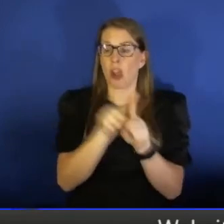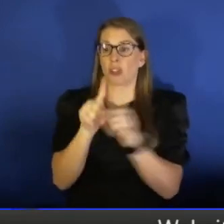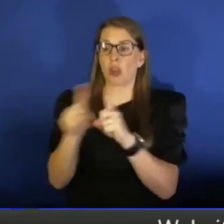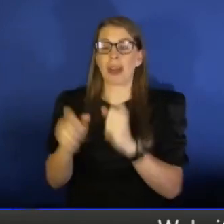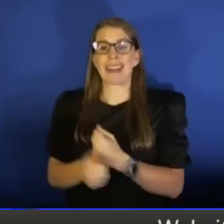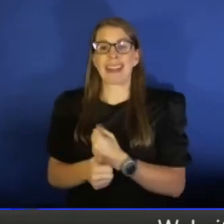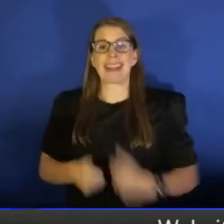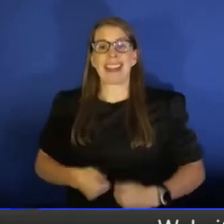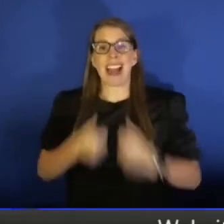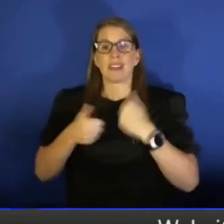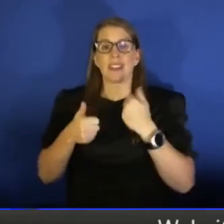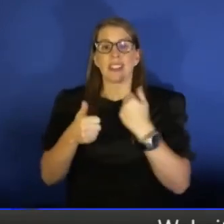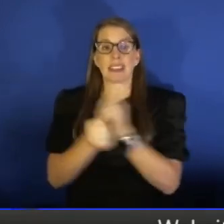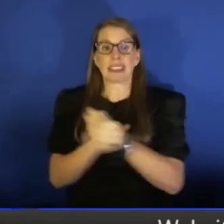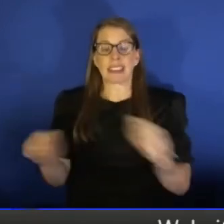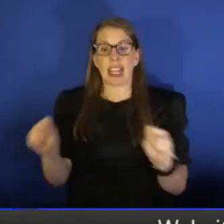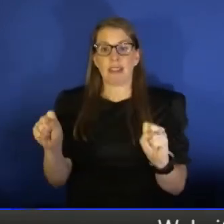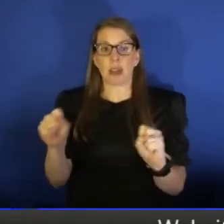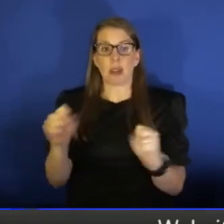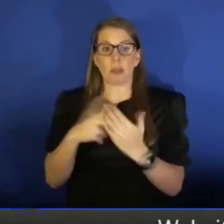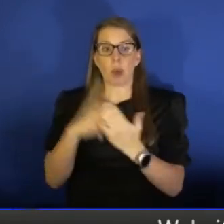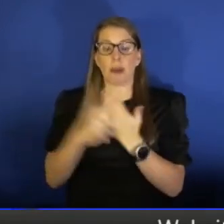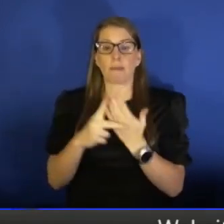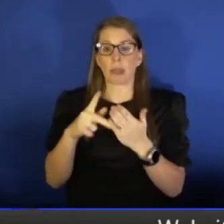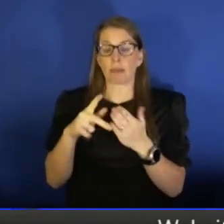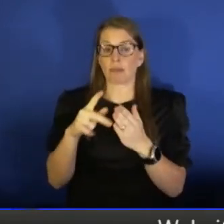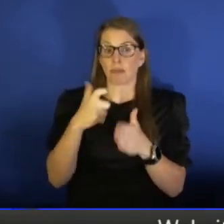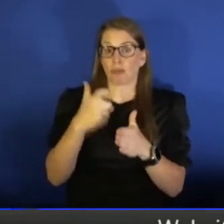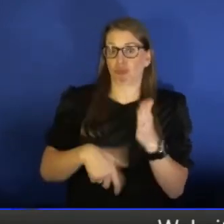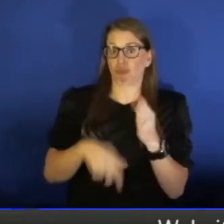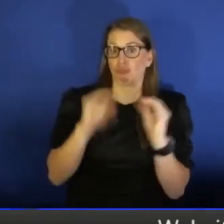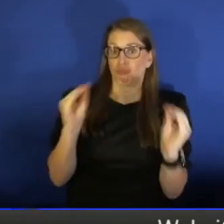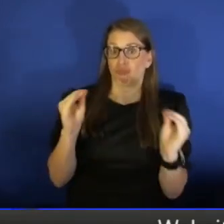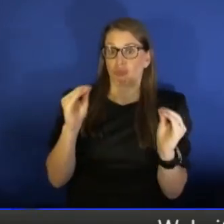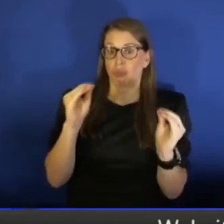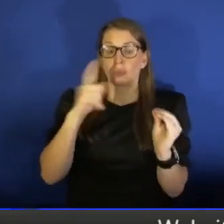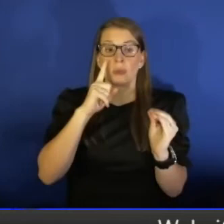free of charge to the community. So all of our funding is,